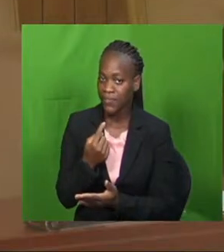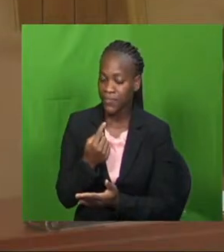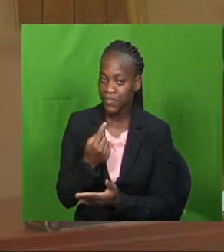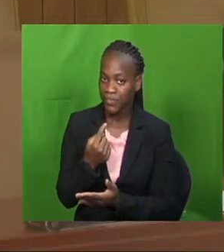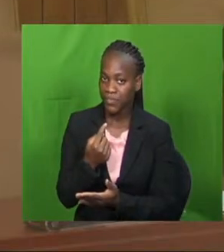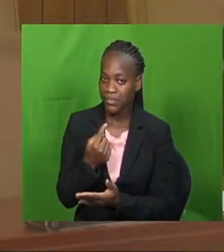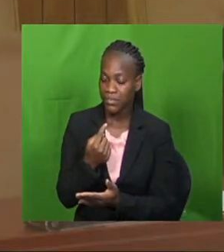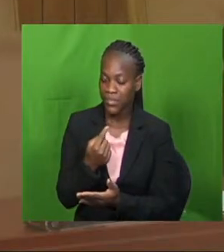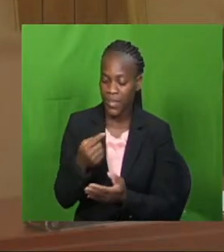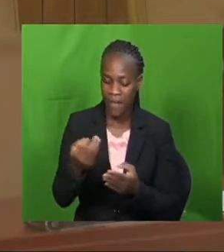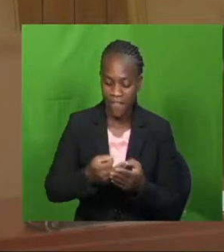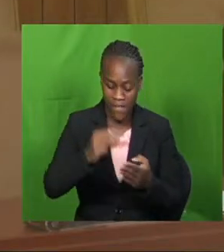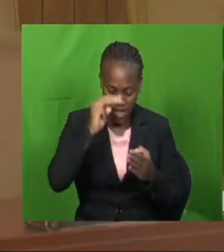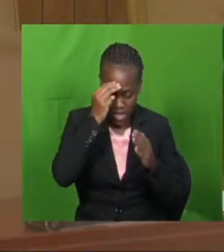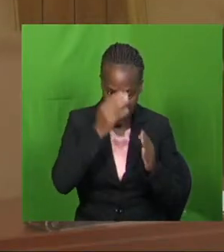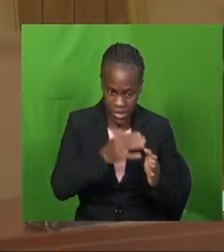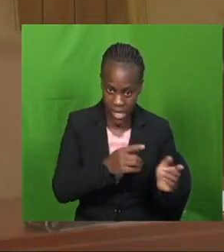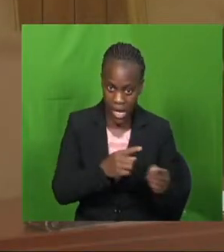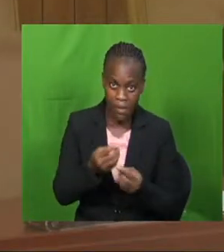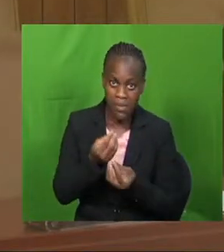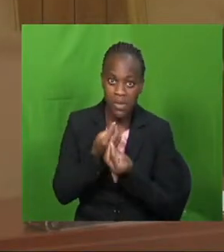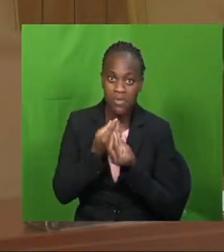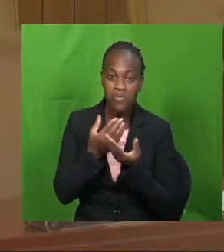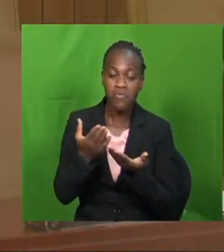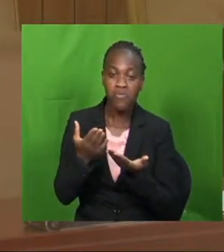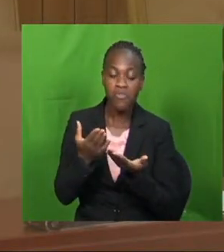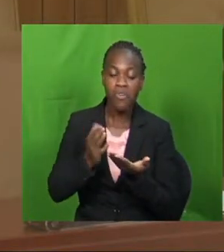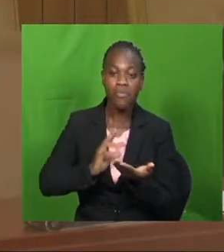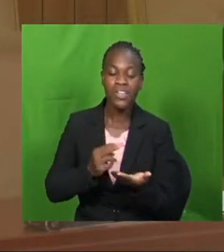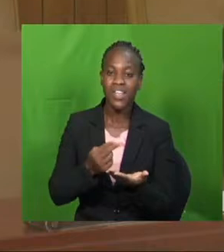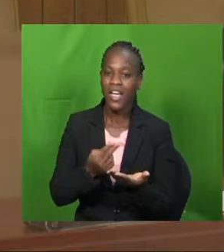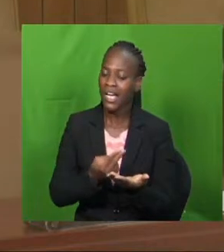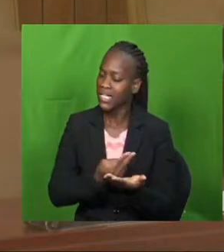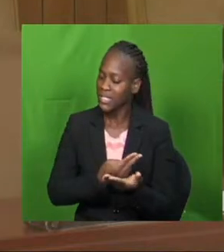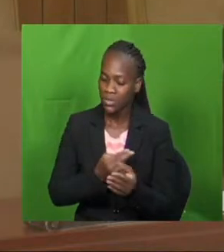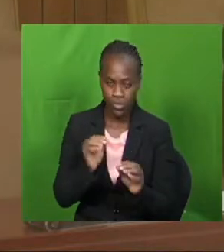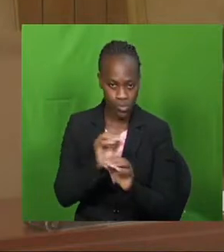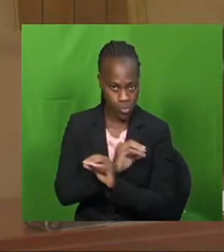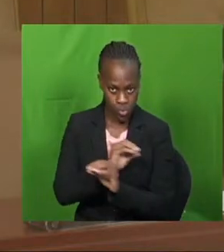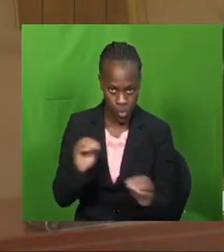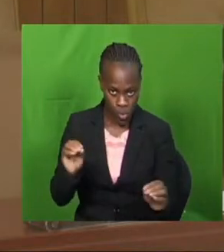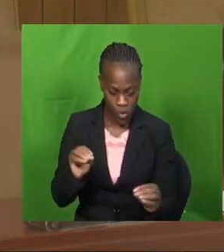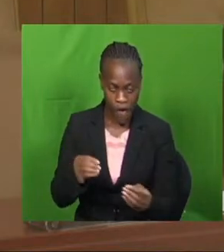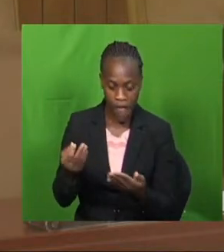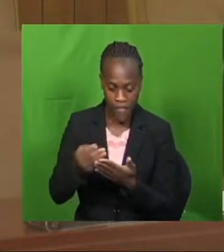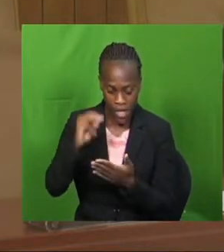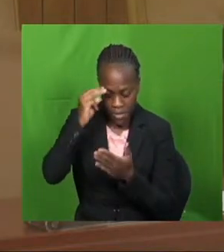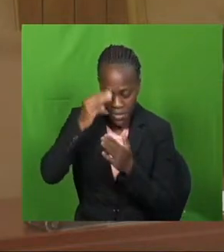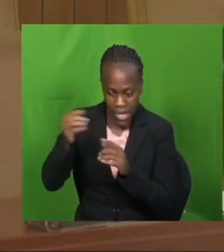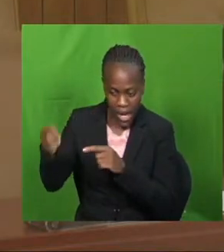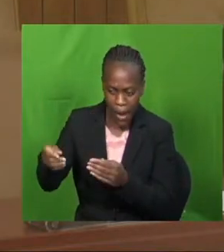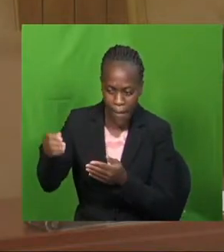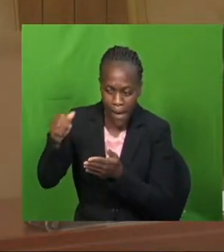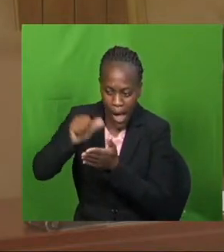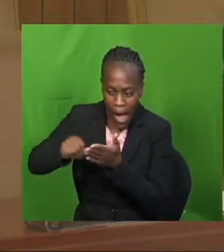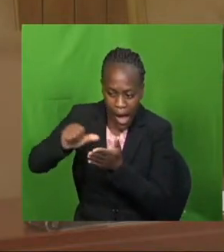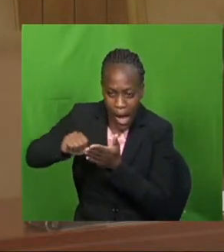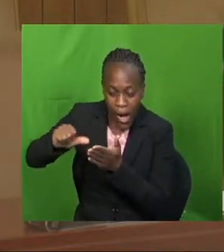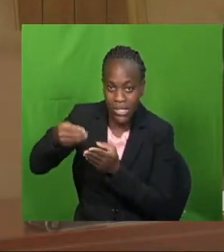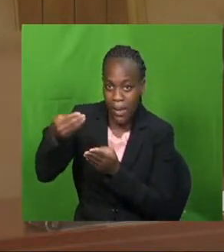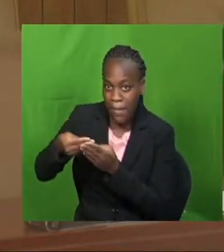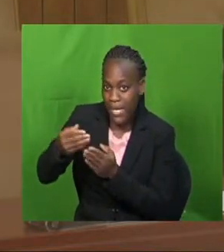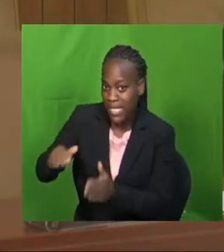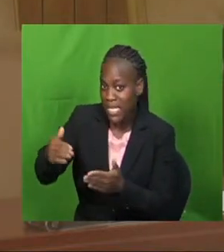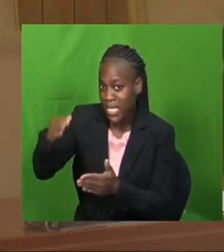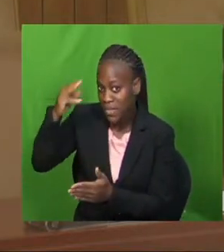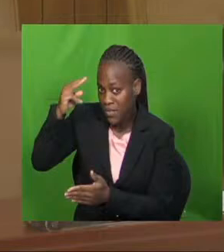the Finance Minister briefing the House, he was supposed to account to the House. So we should replace